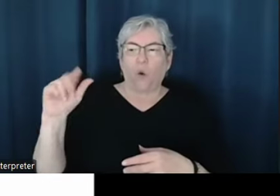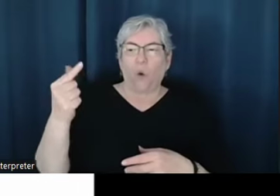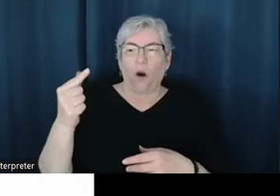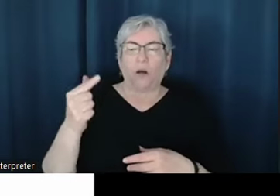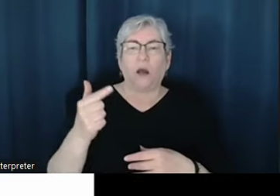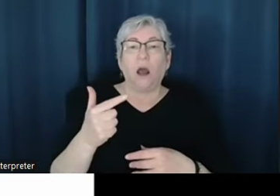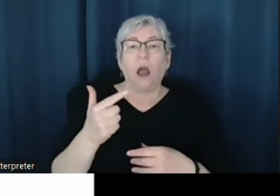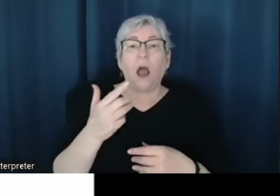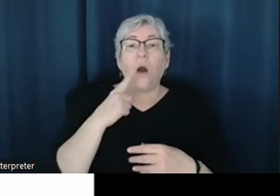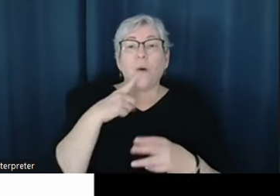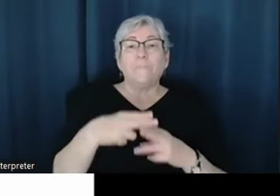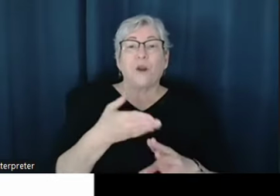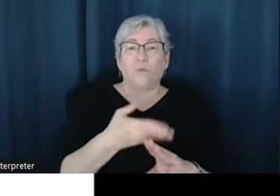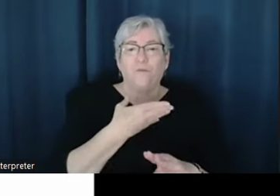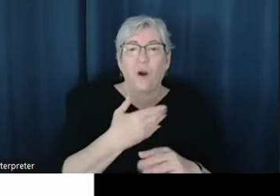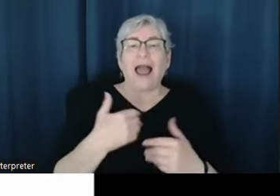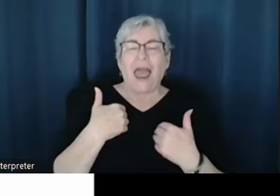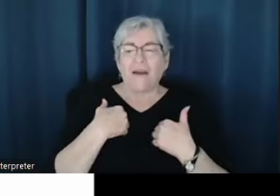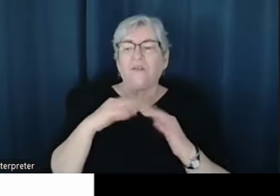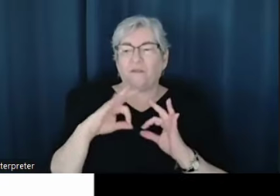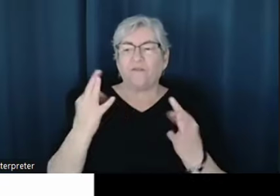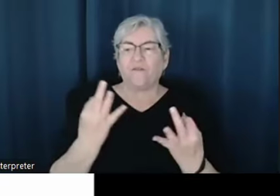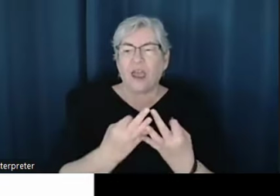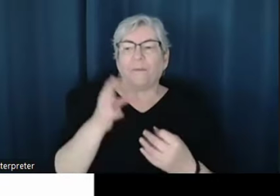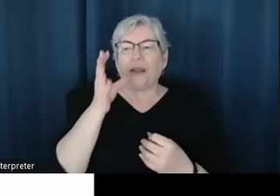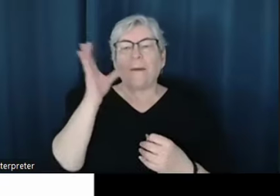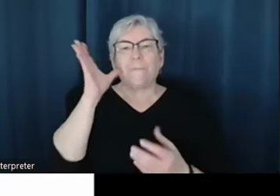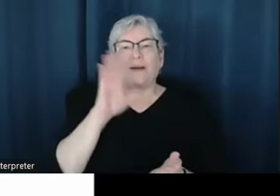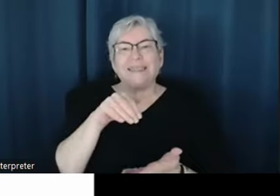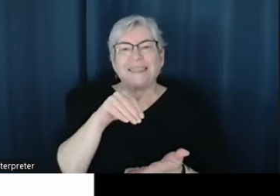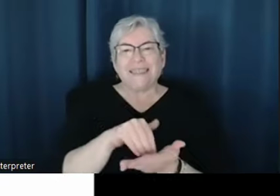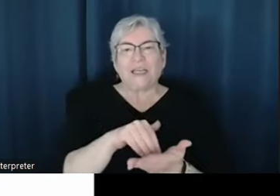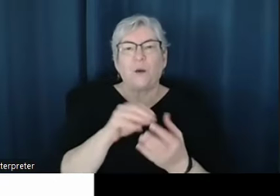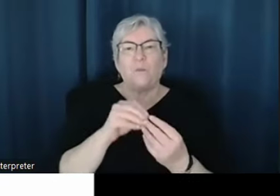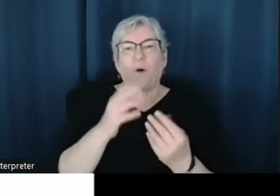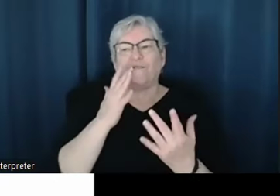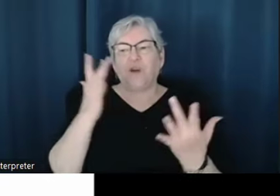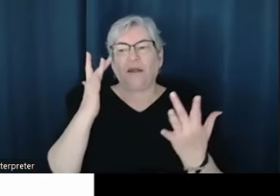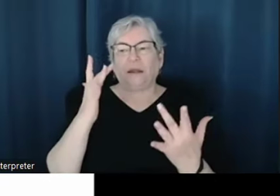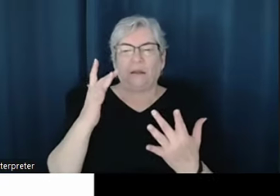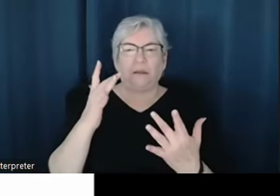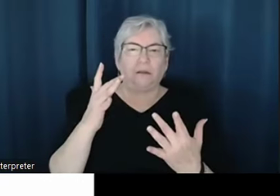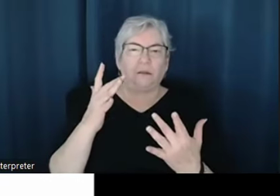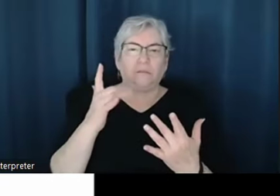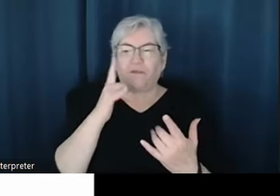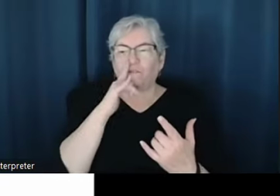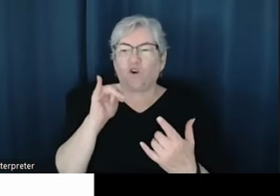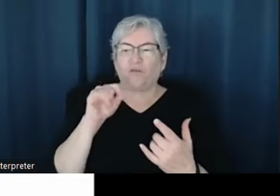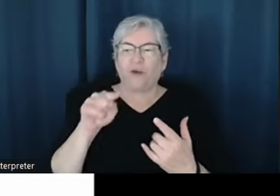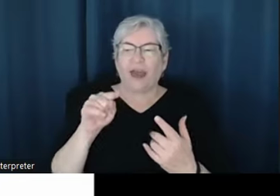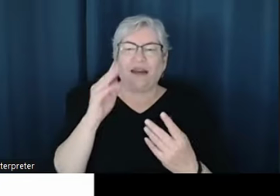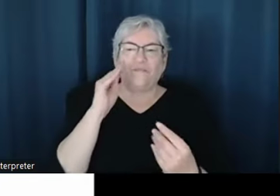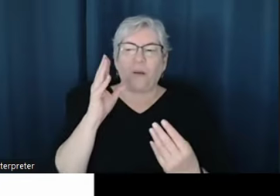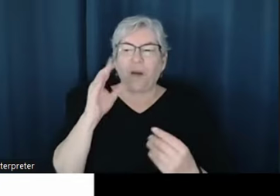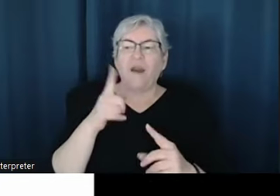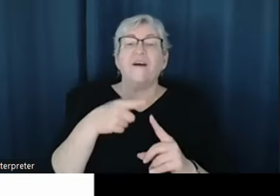earlier, there will be a family parent center, more so friendly version of this information